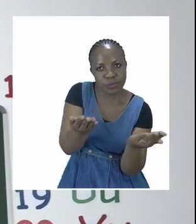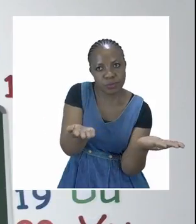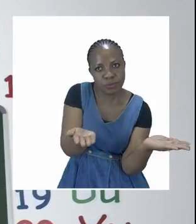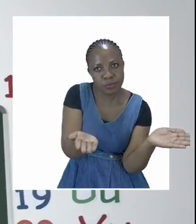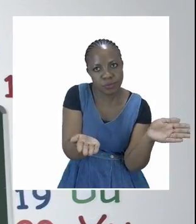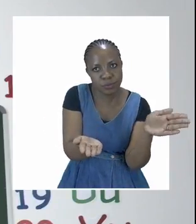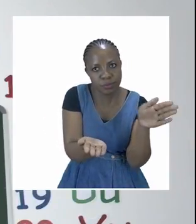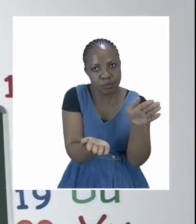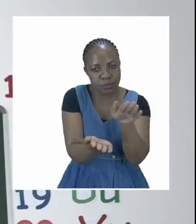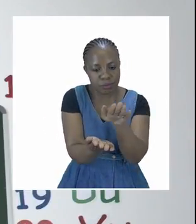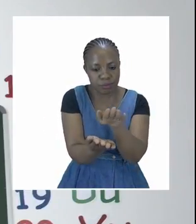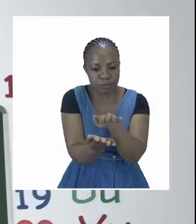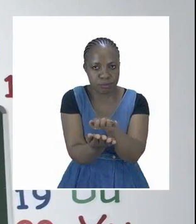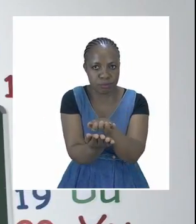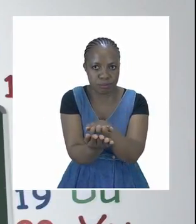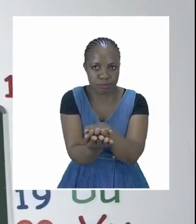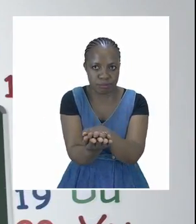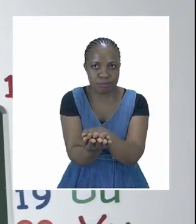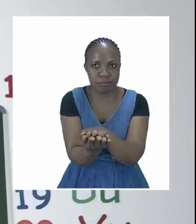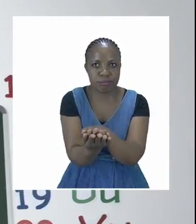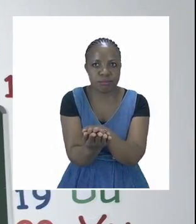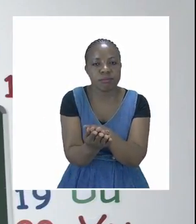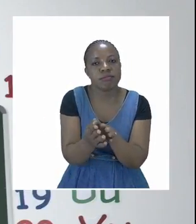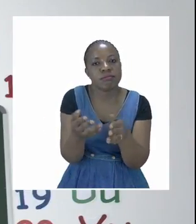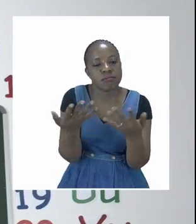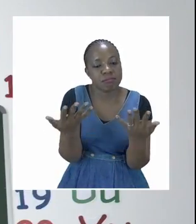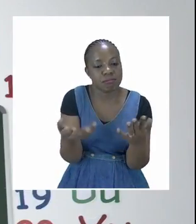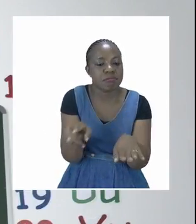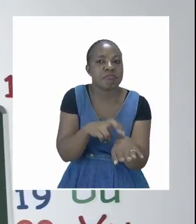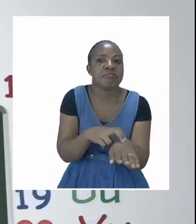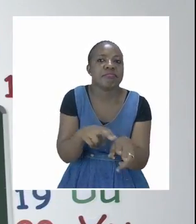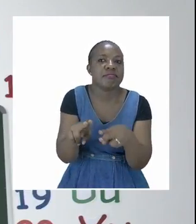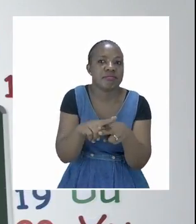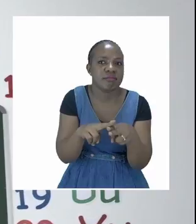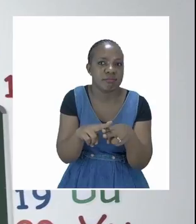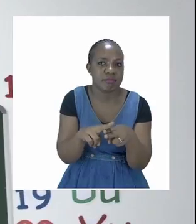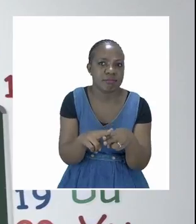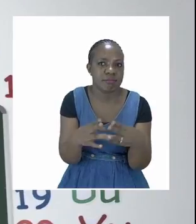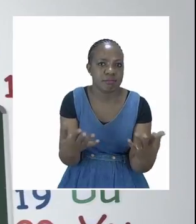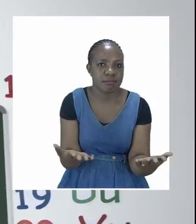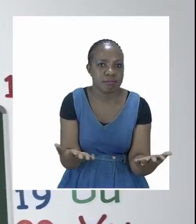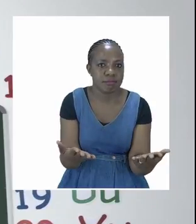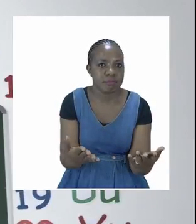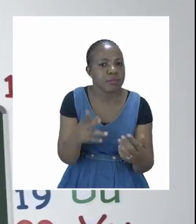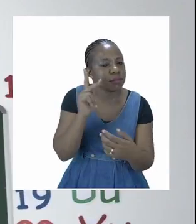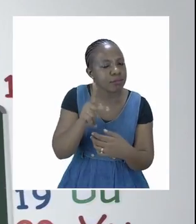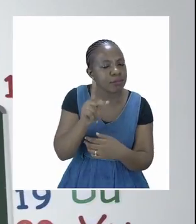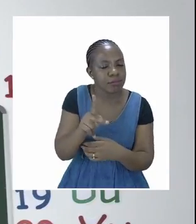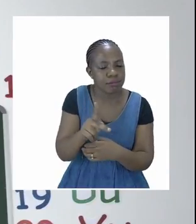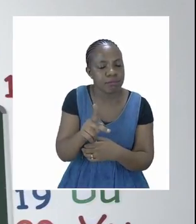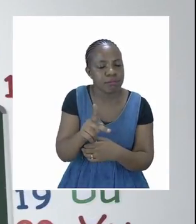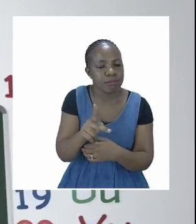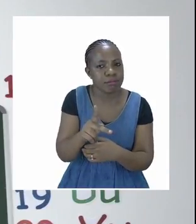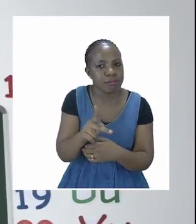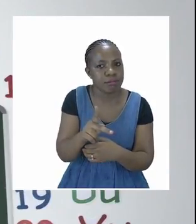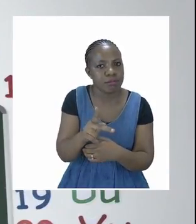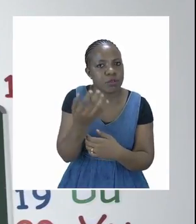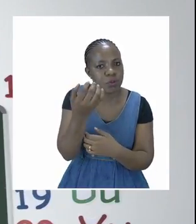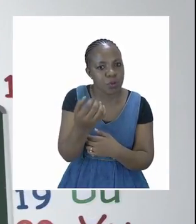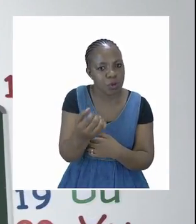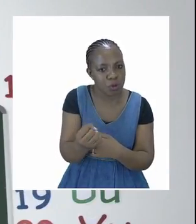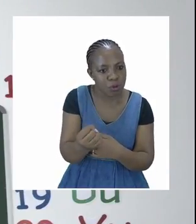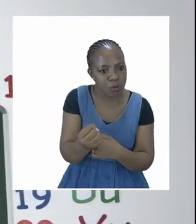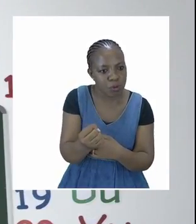it for ready to use. But there is more. We are also available on